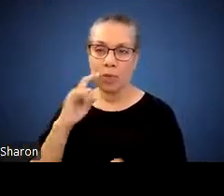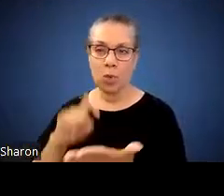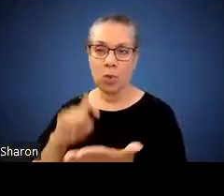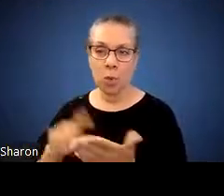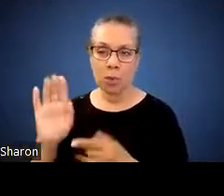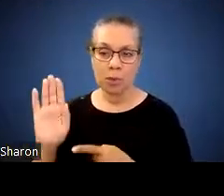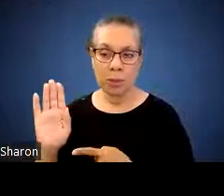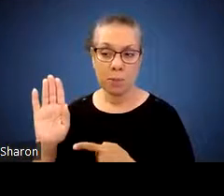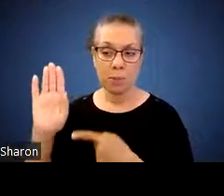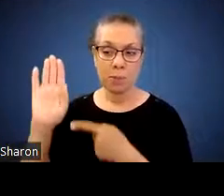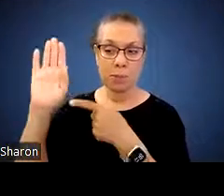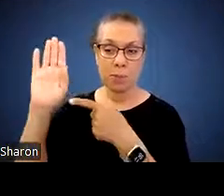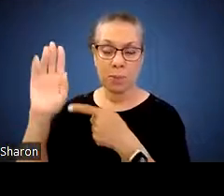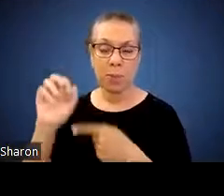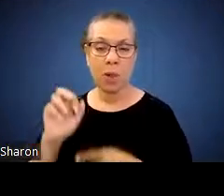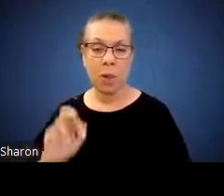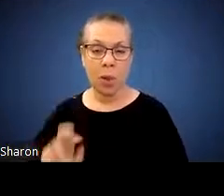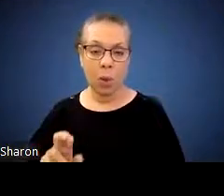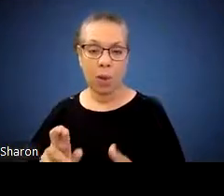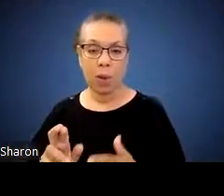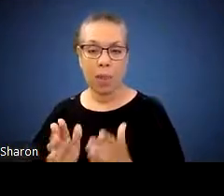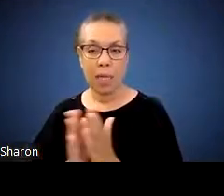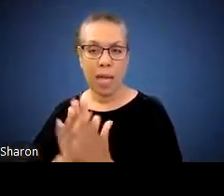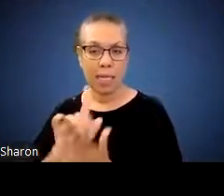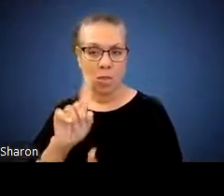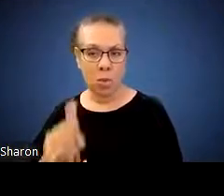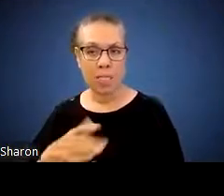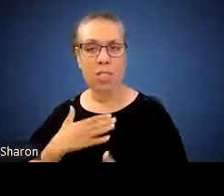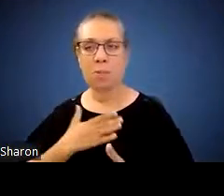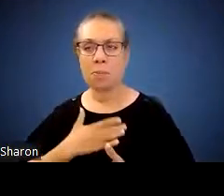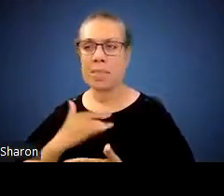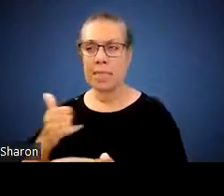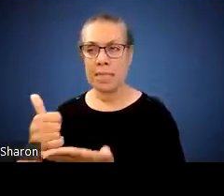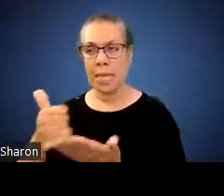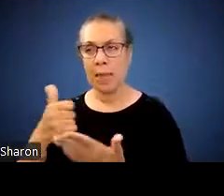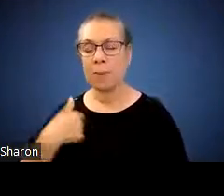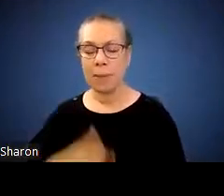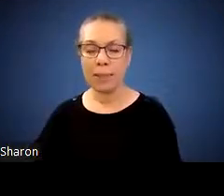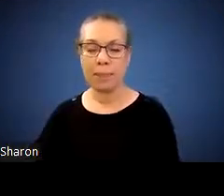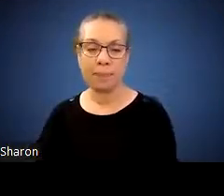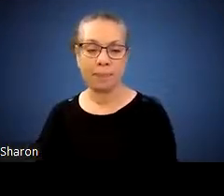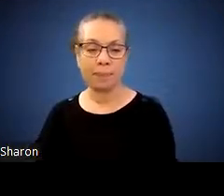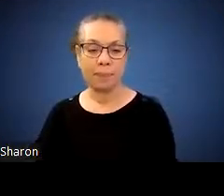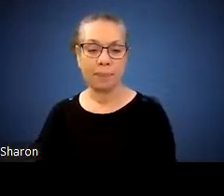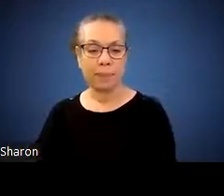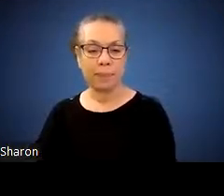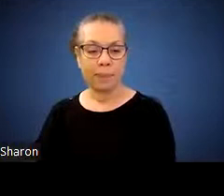usually jumps up on the screen, but I don't see any.